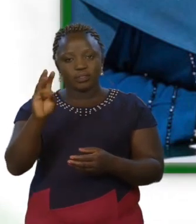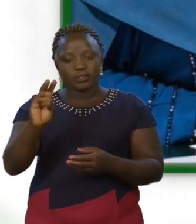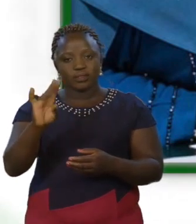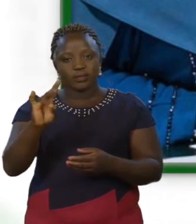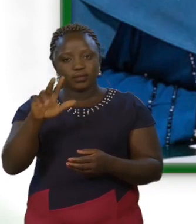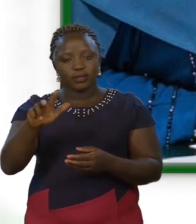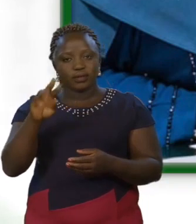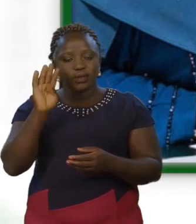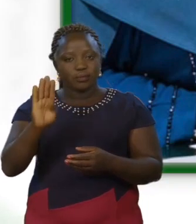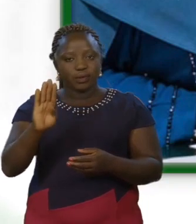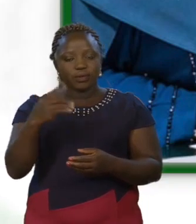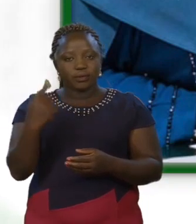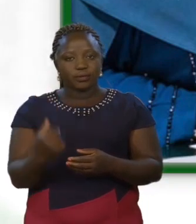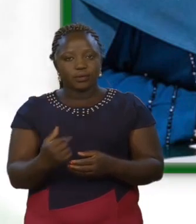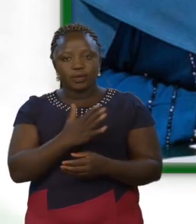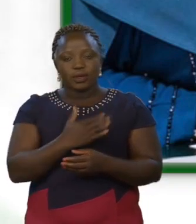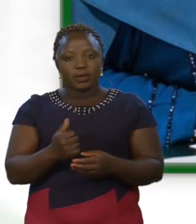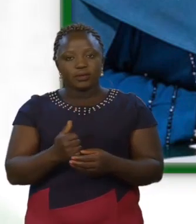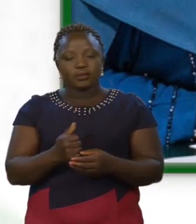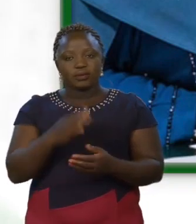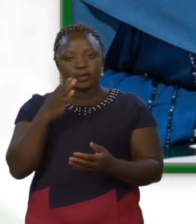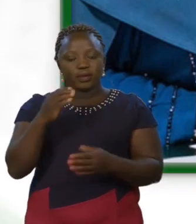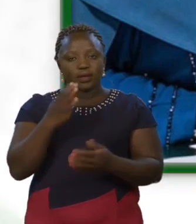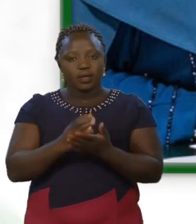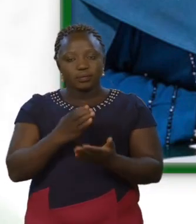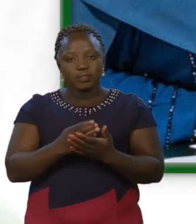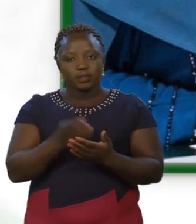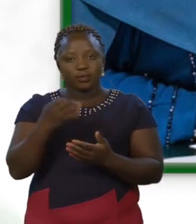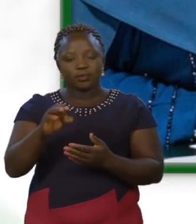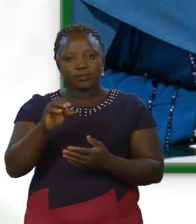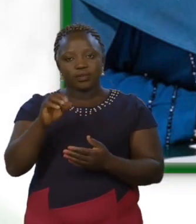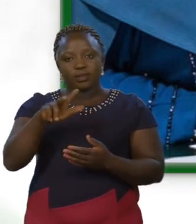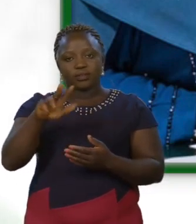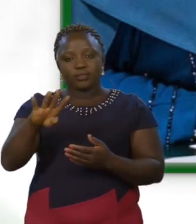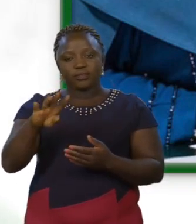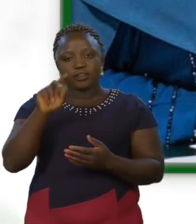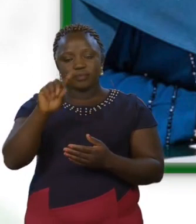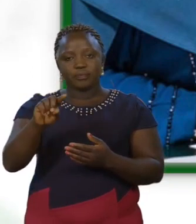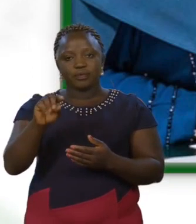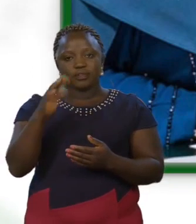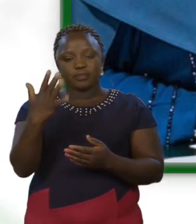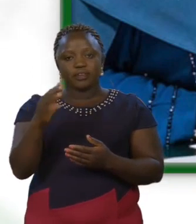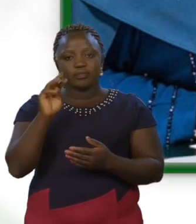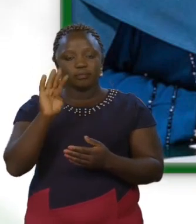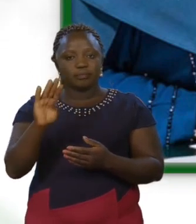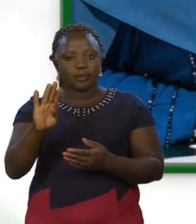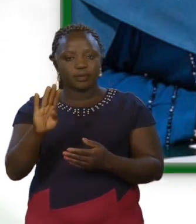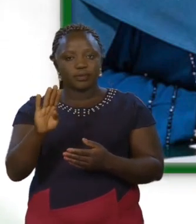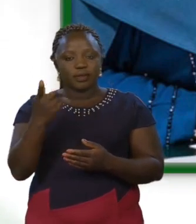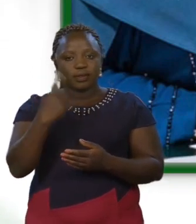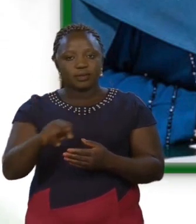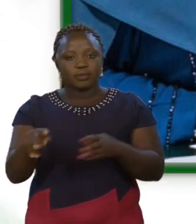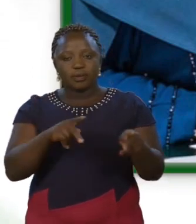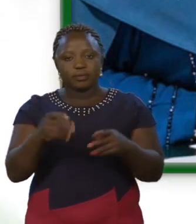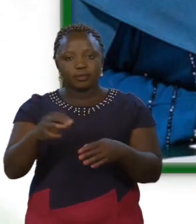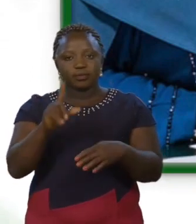1.734 billion naira only and a total capital allocation of 34.5 billion naira. Regarding